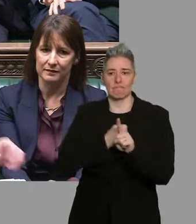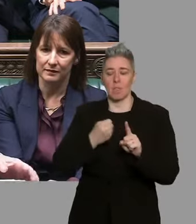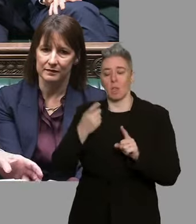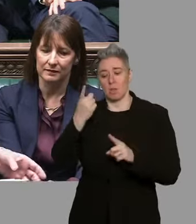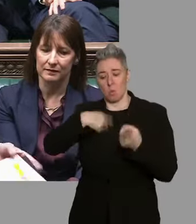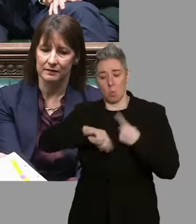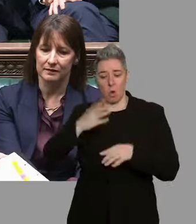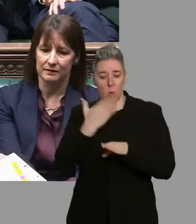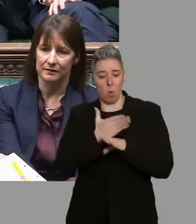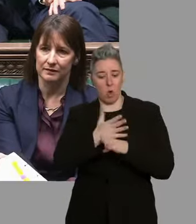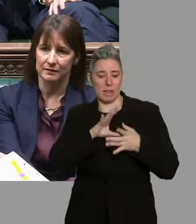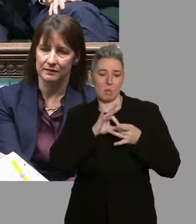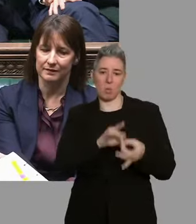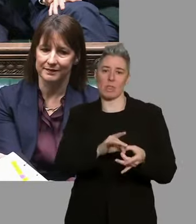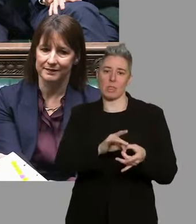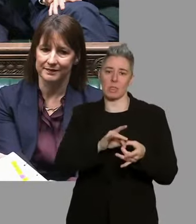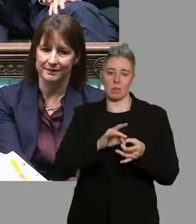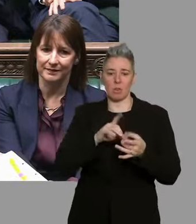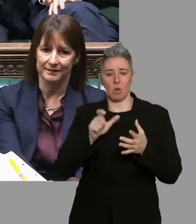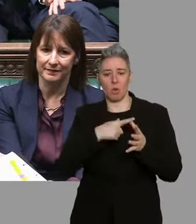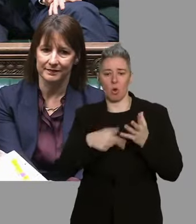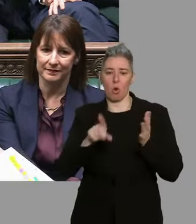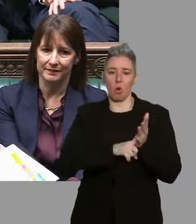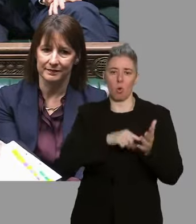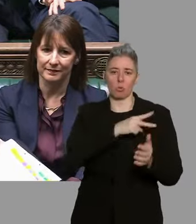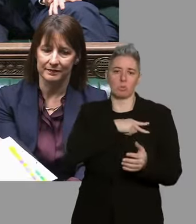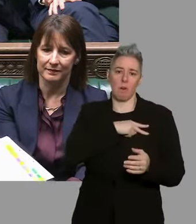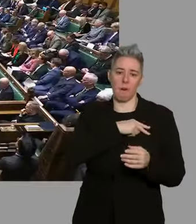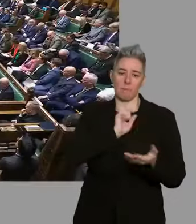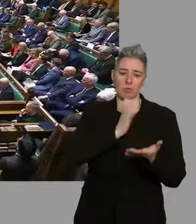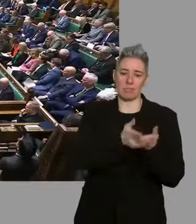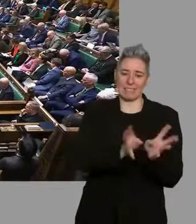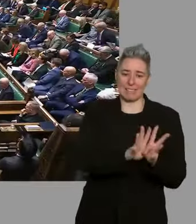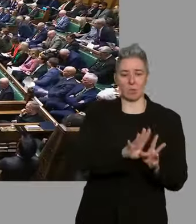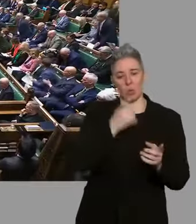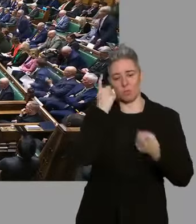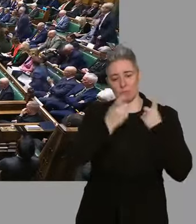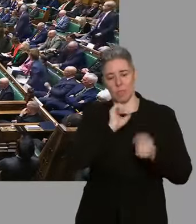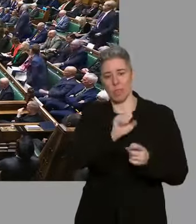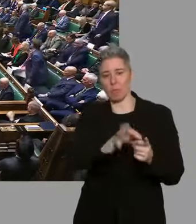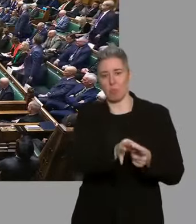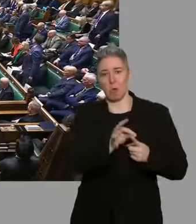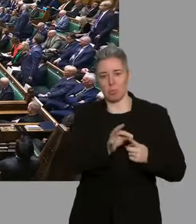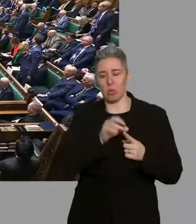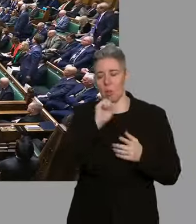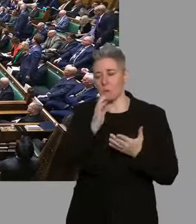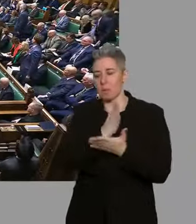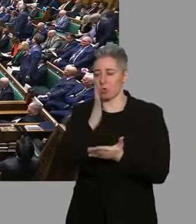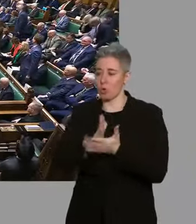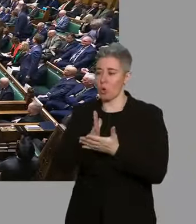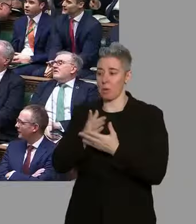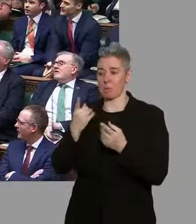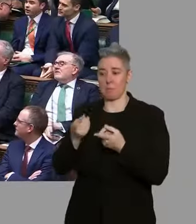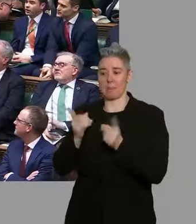proposal, and I'll ensure the Industry Minister keeps him fully updated. Joe Roberts.